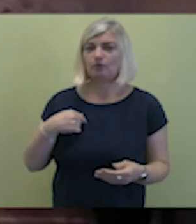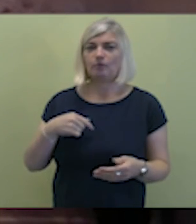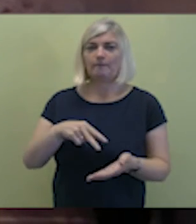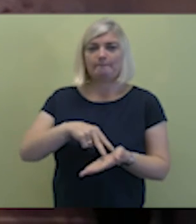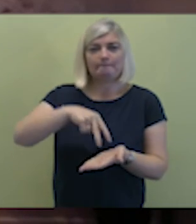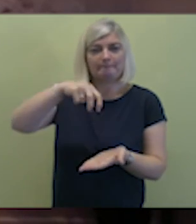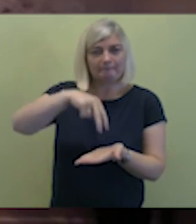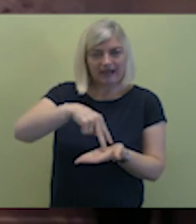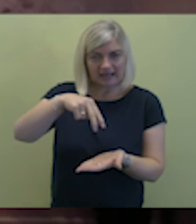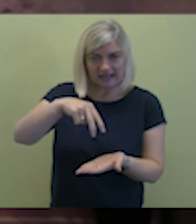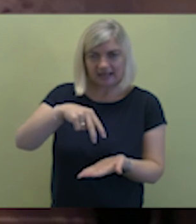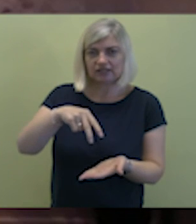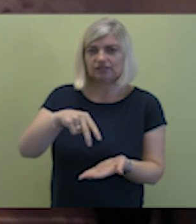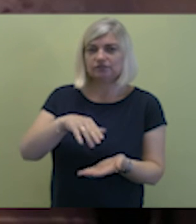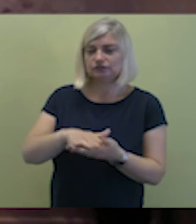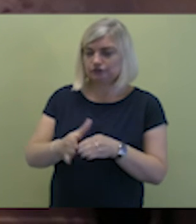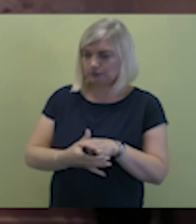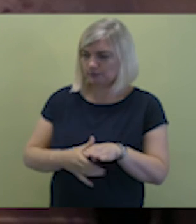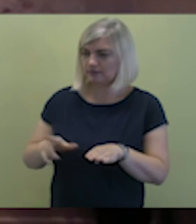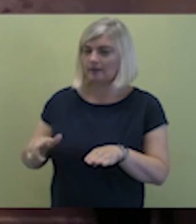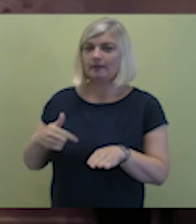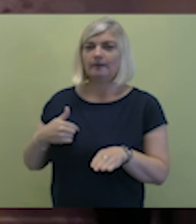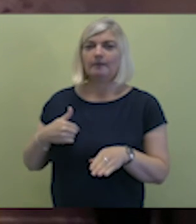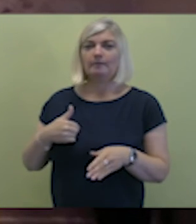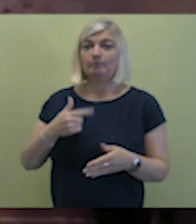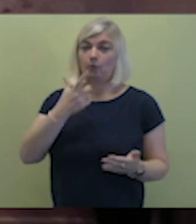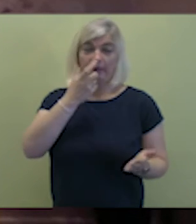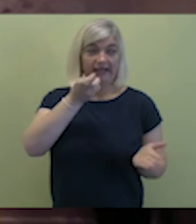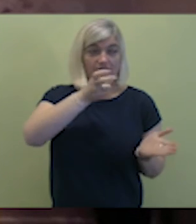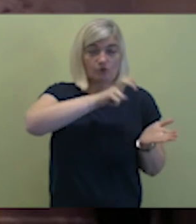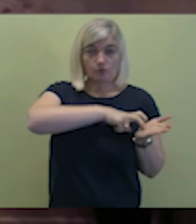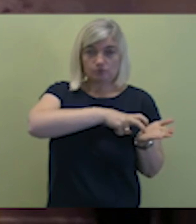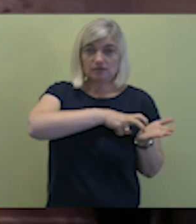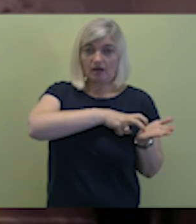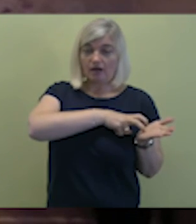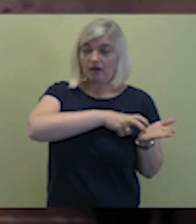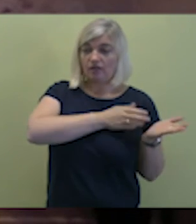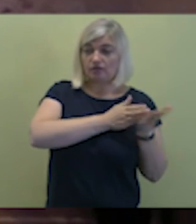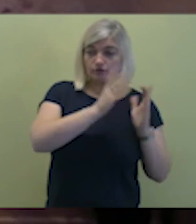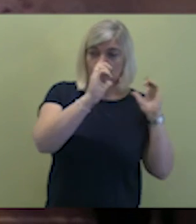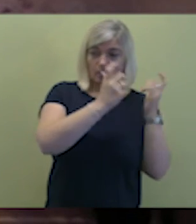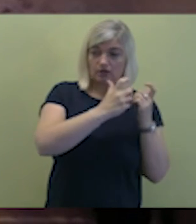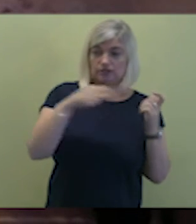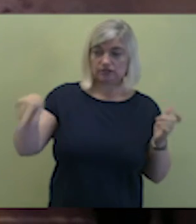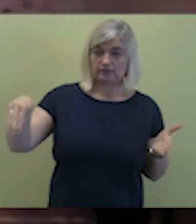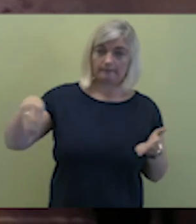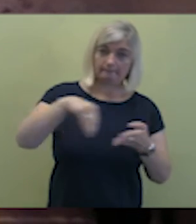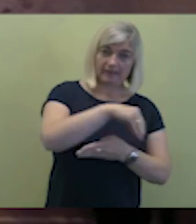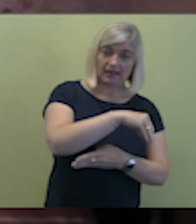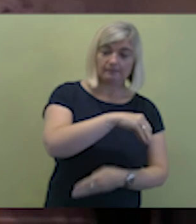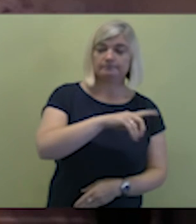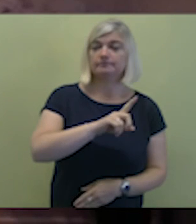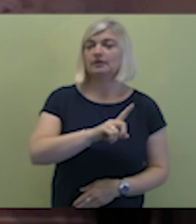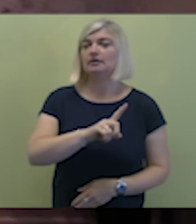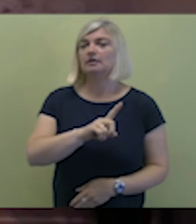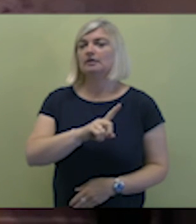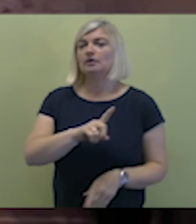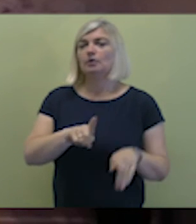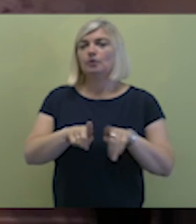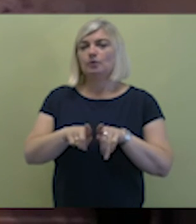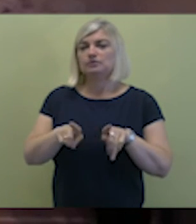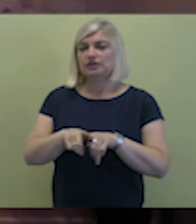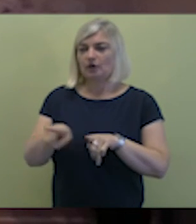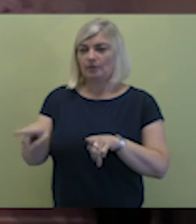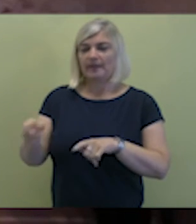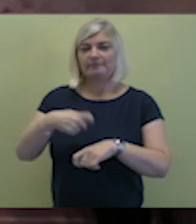with that list, and then gradually we help to get that for them. We can order that through college. We also, as they join us,